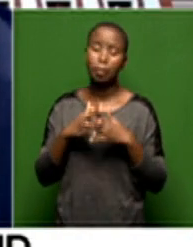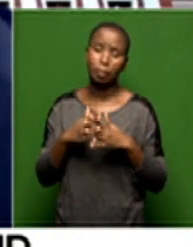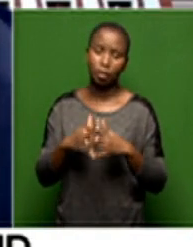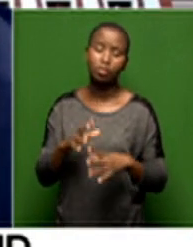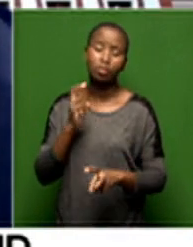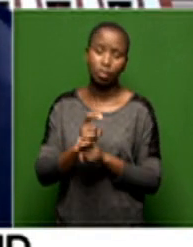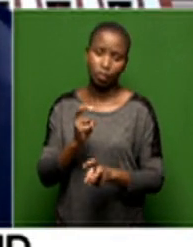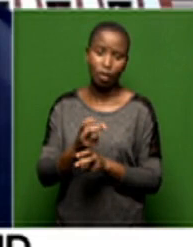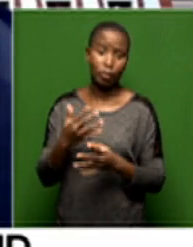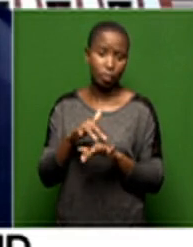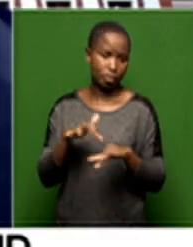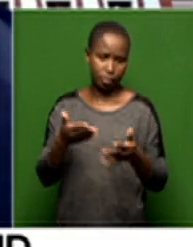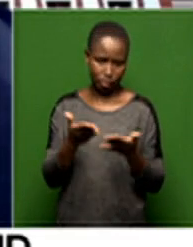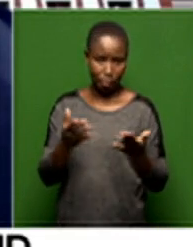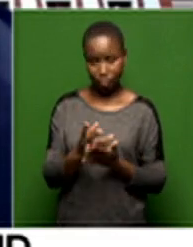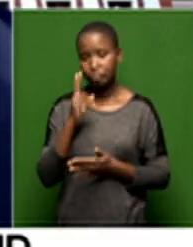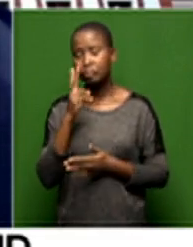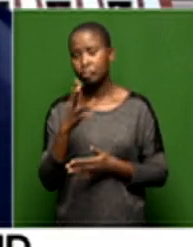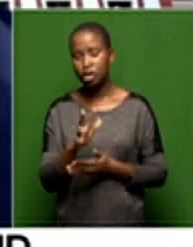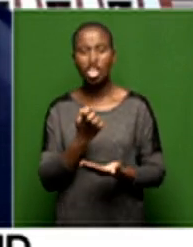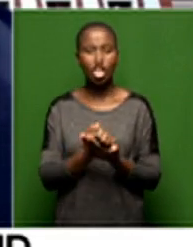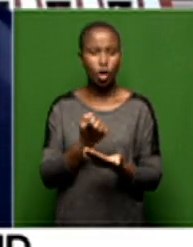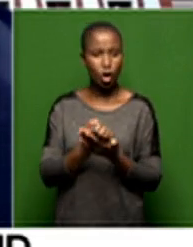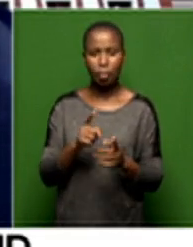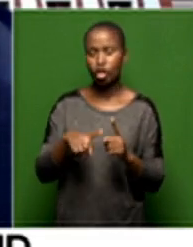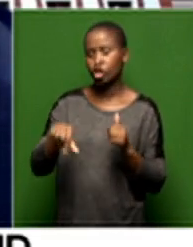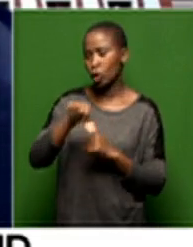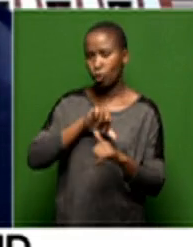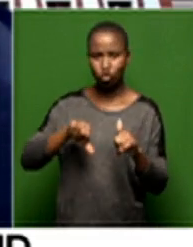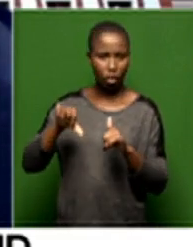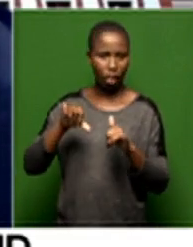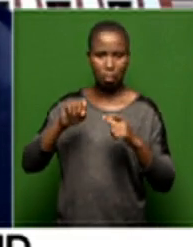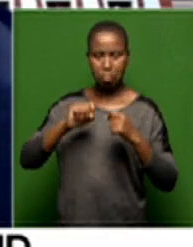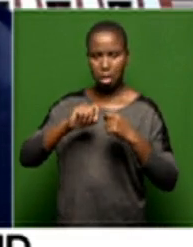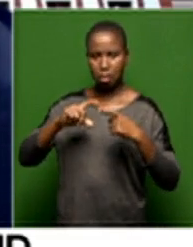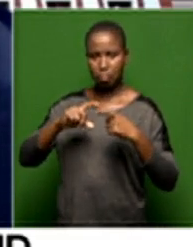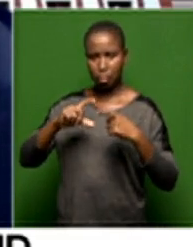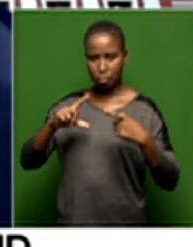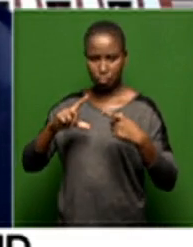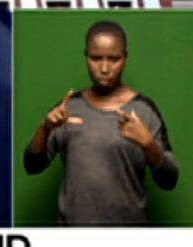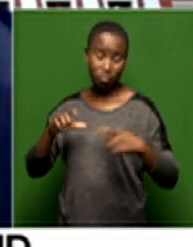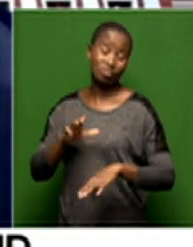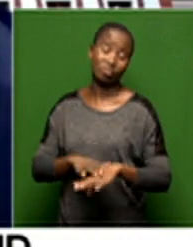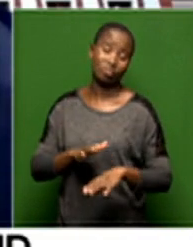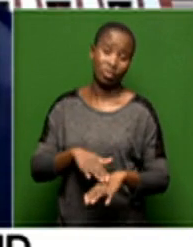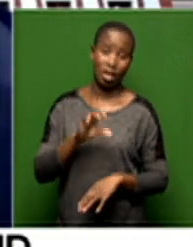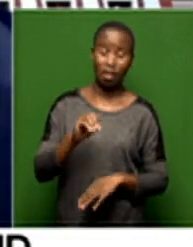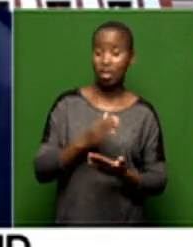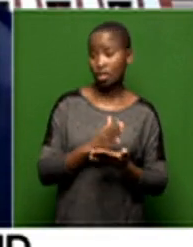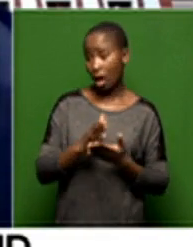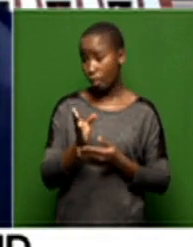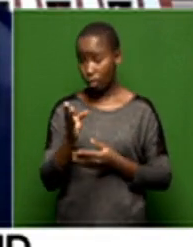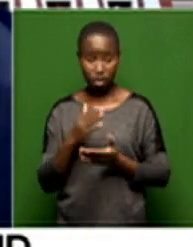the particularly economic and social gap growing even further now to those that have and those that have